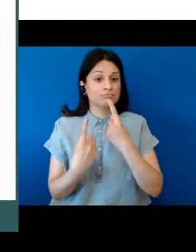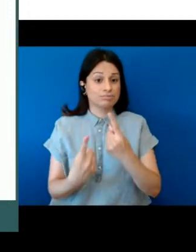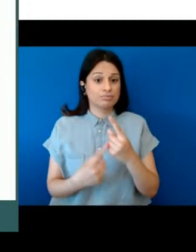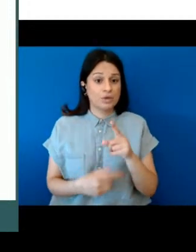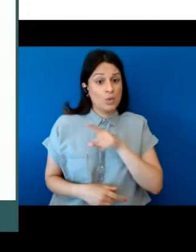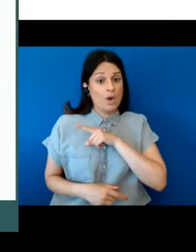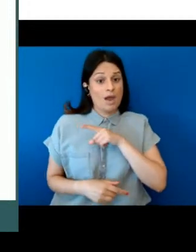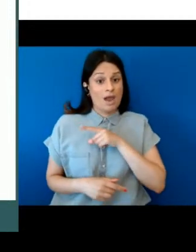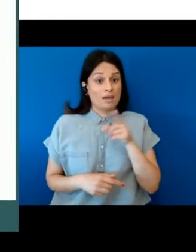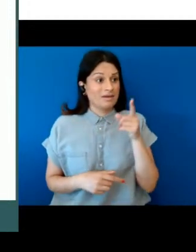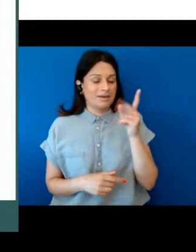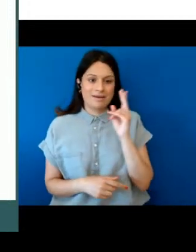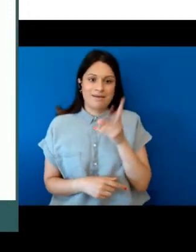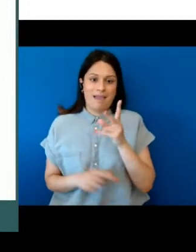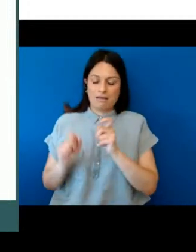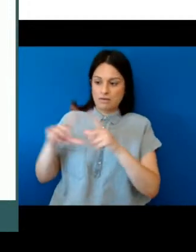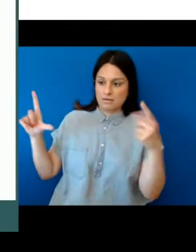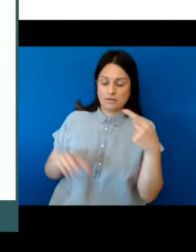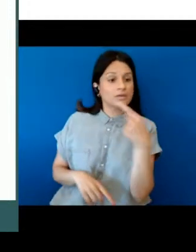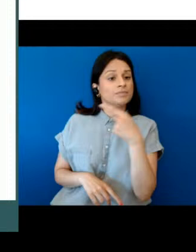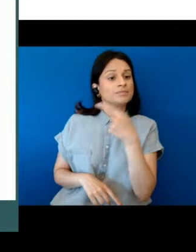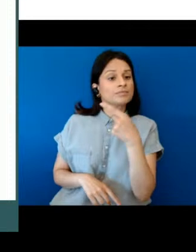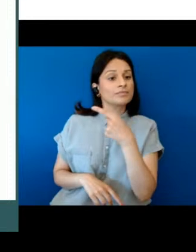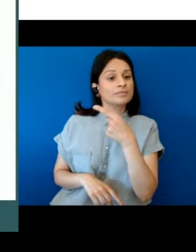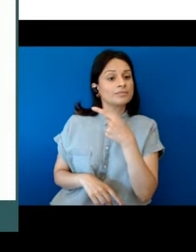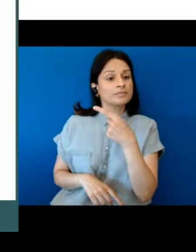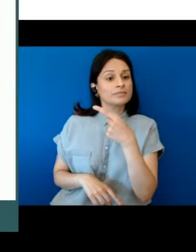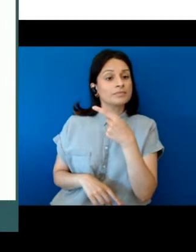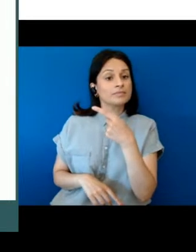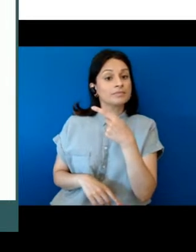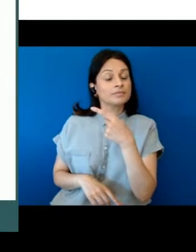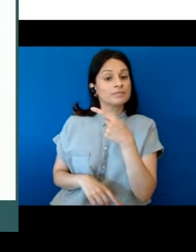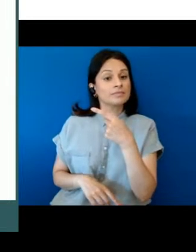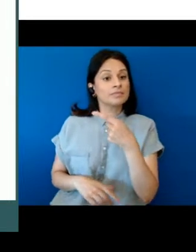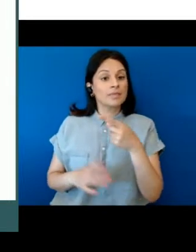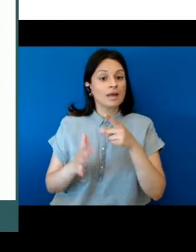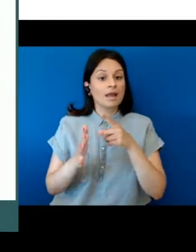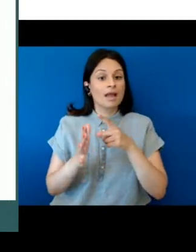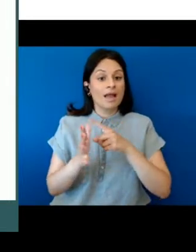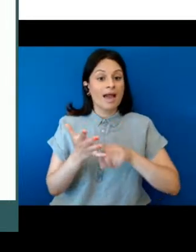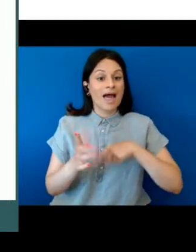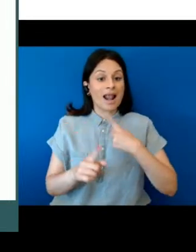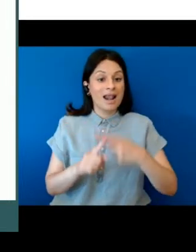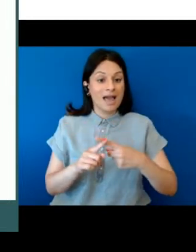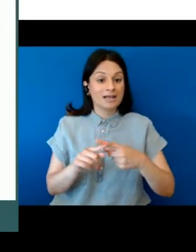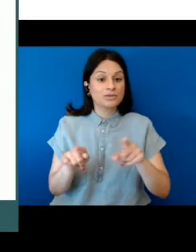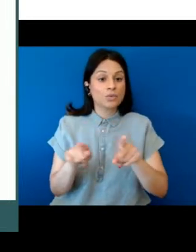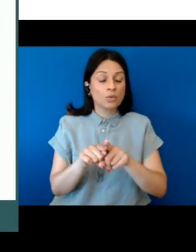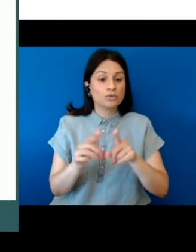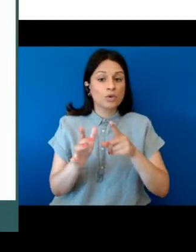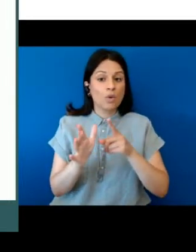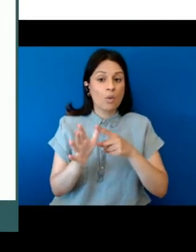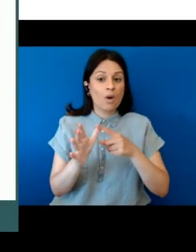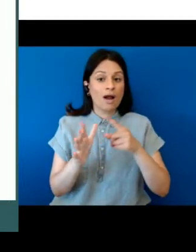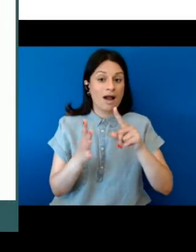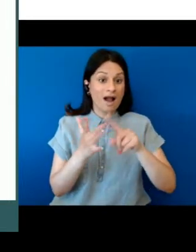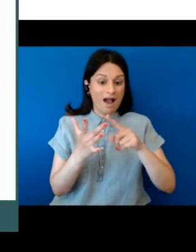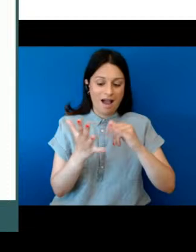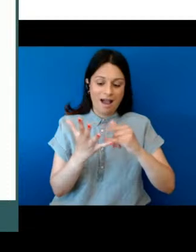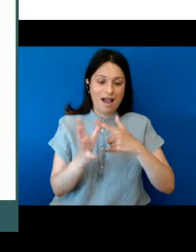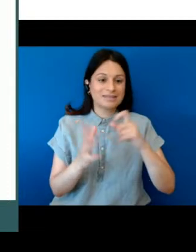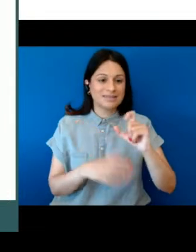again, there's also another type of microarray called ALEX, as well as the Isaac one. Both of these essentially